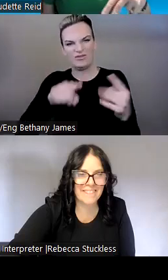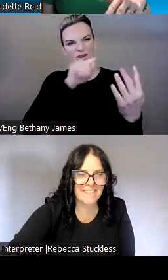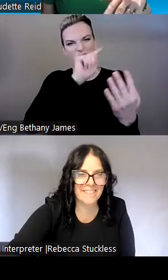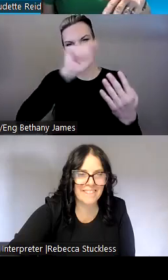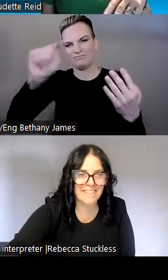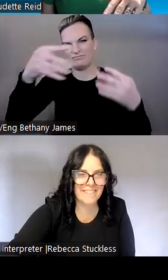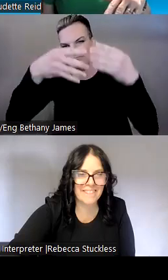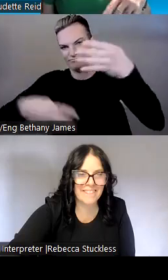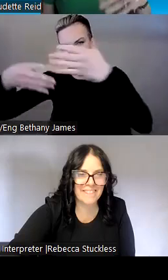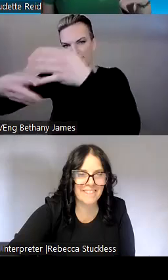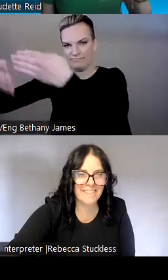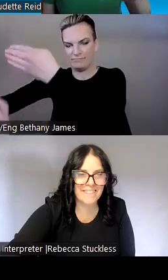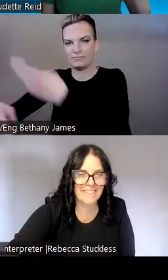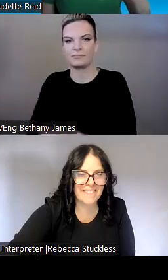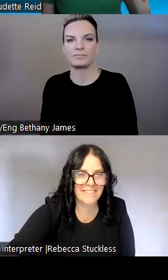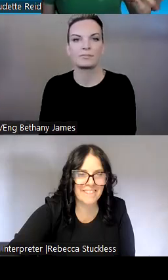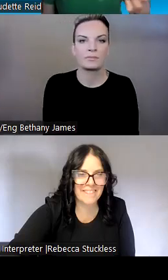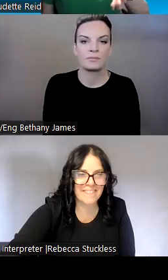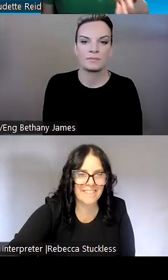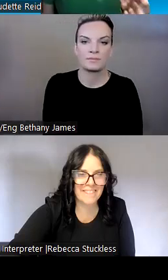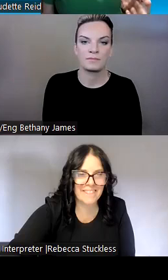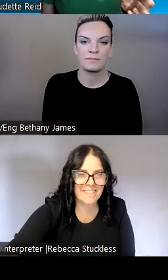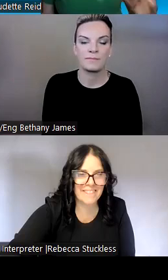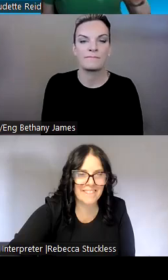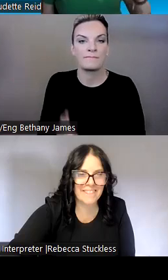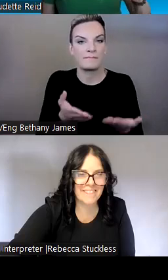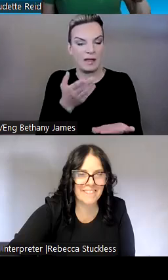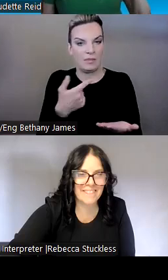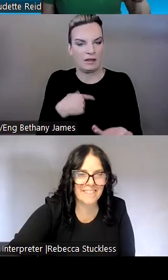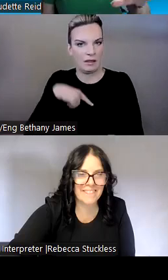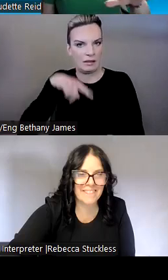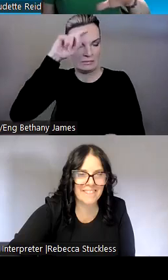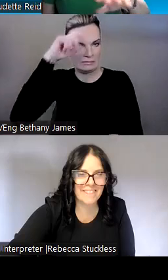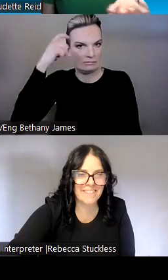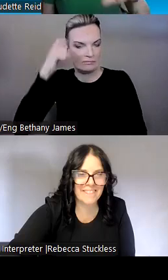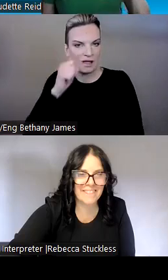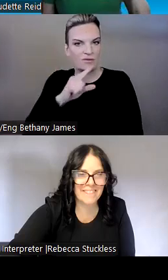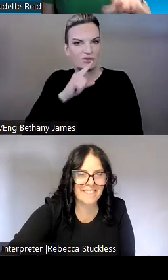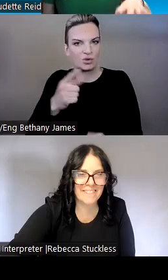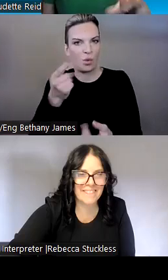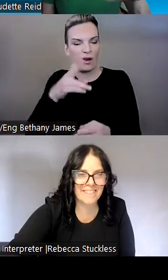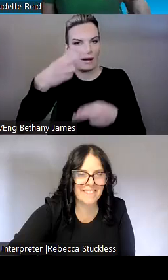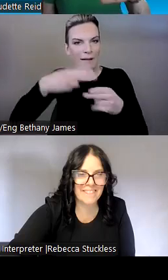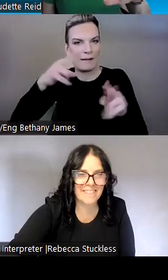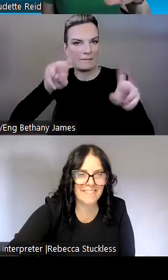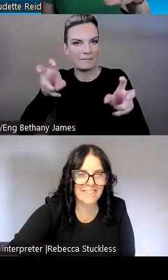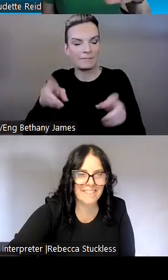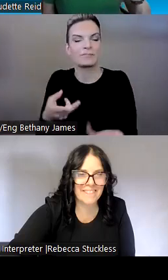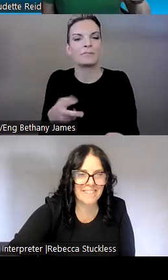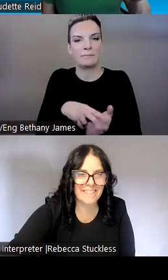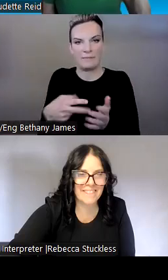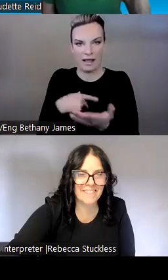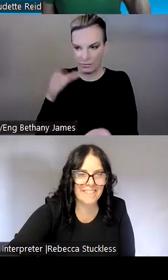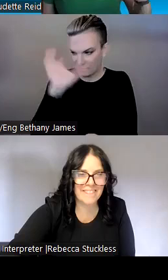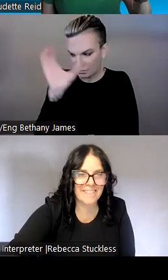listed alphabetically. Now, if you don't know what they're titled, it's kind of hard to find what document you're looking